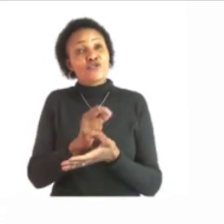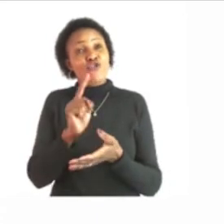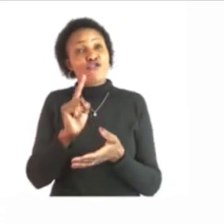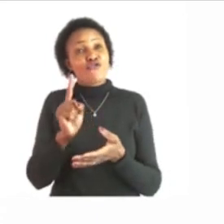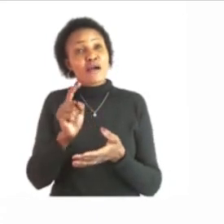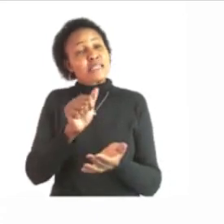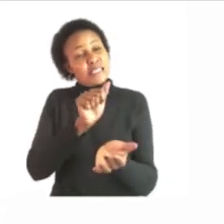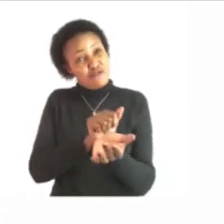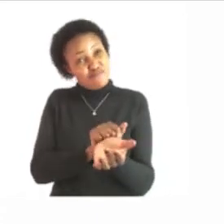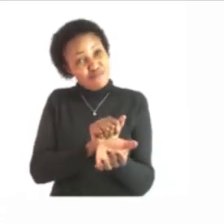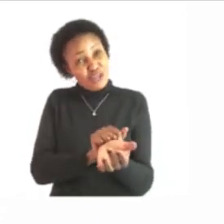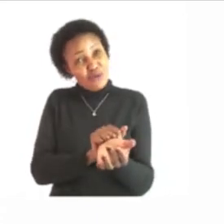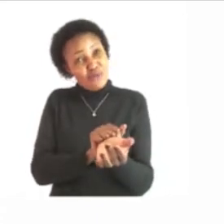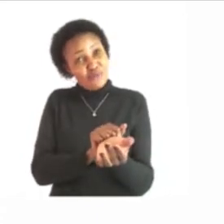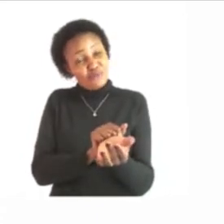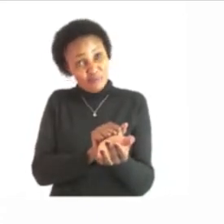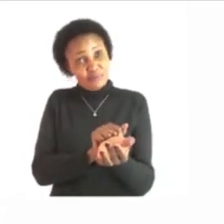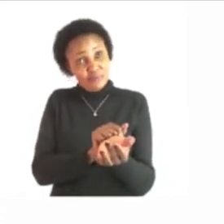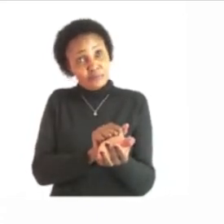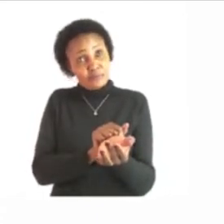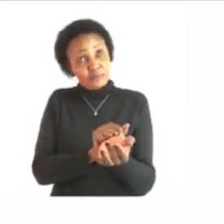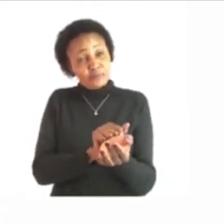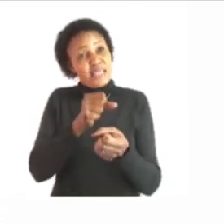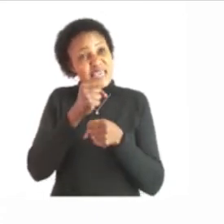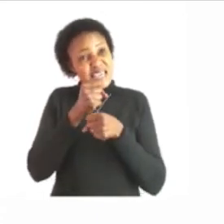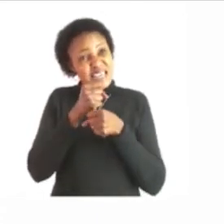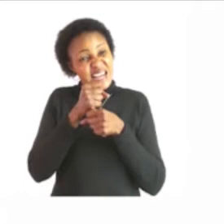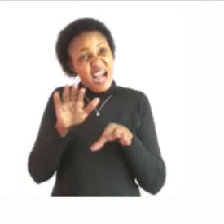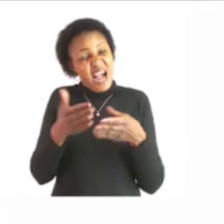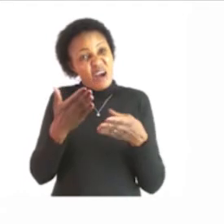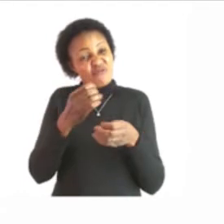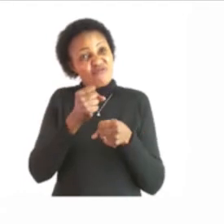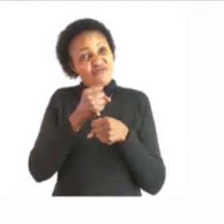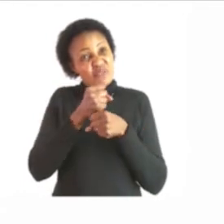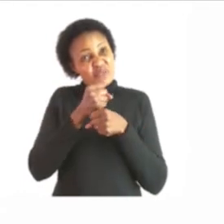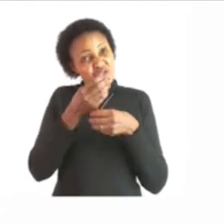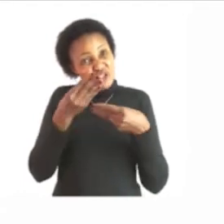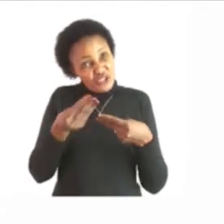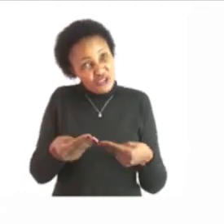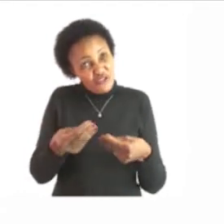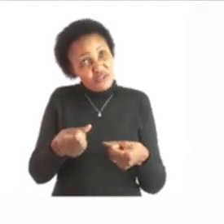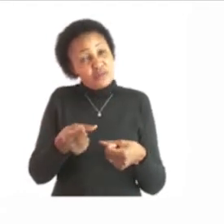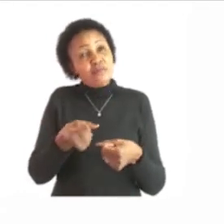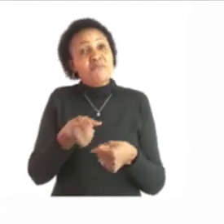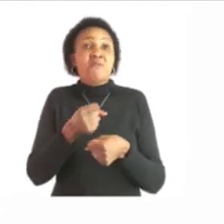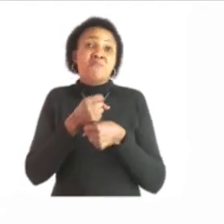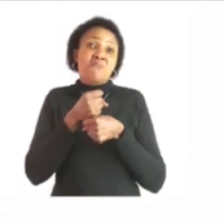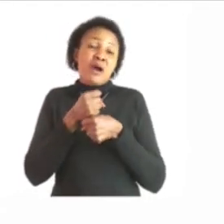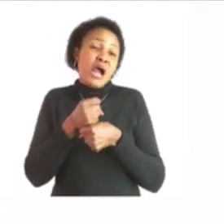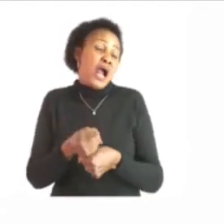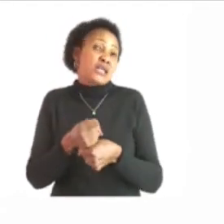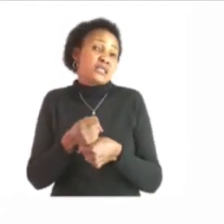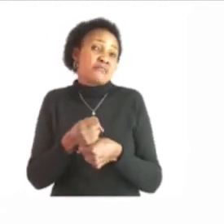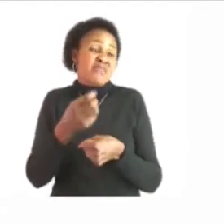a pillow. Is a pillow hard or is it soft? I'm sure you have a pillow